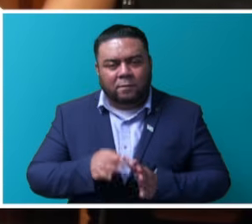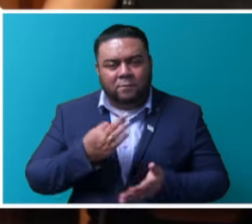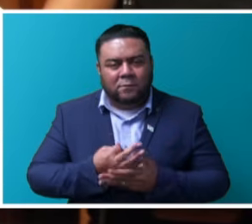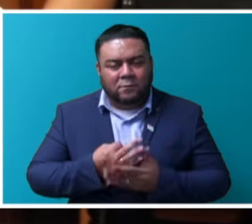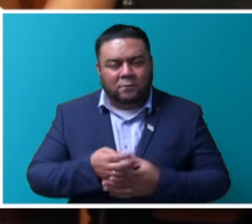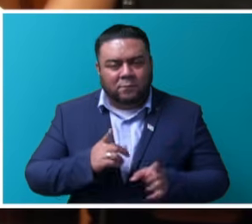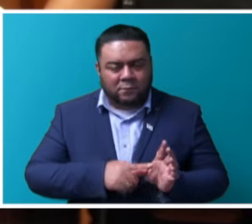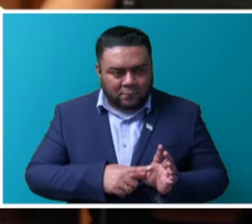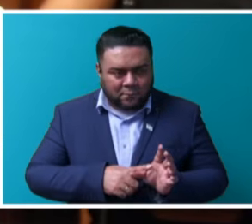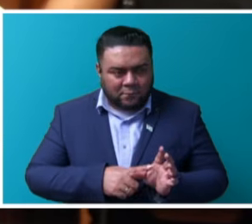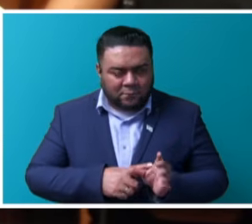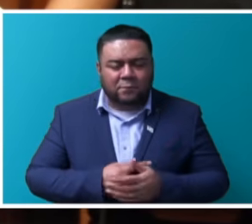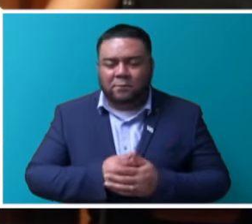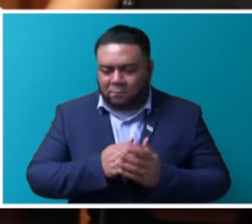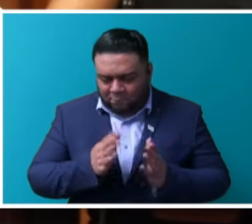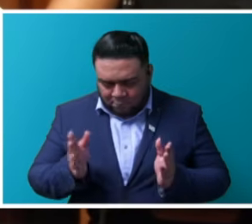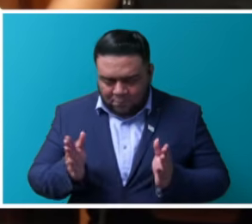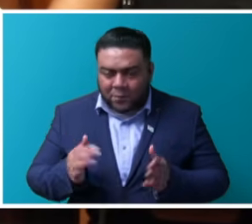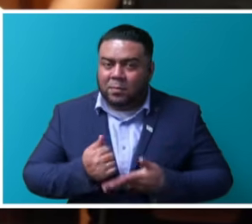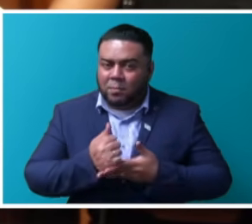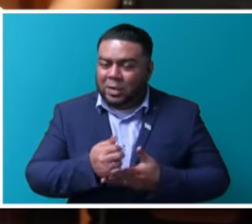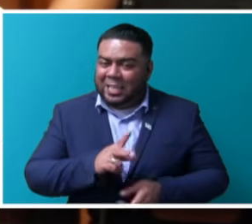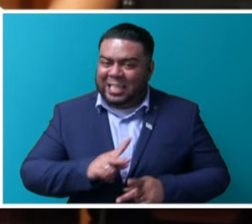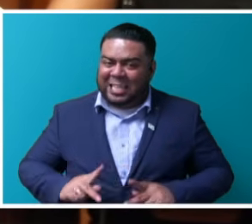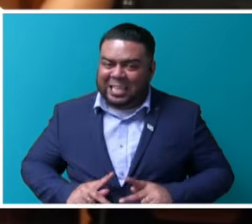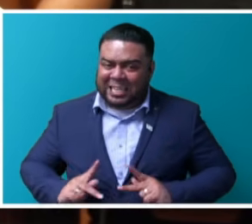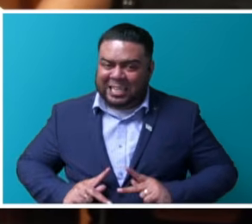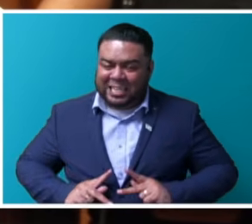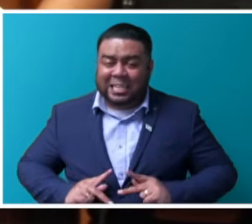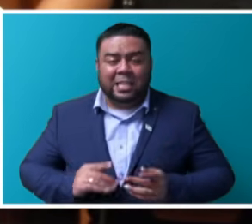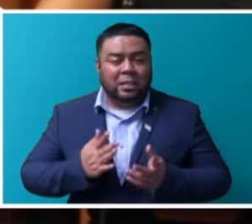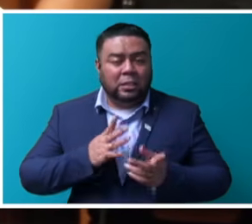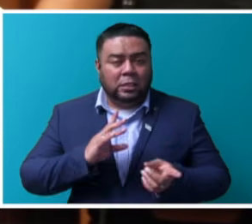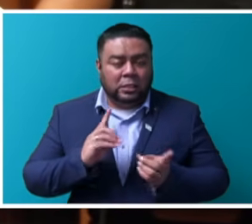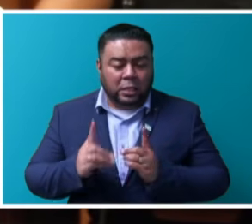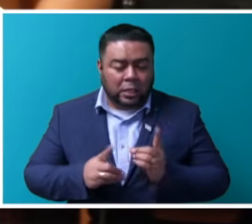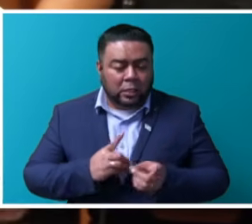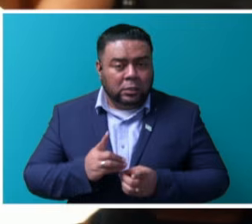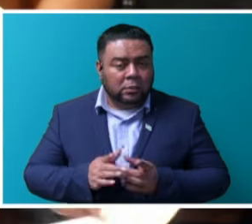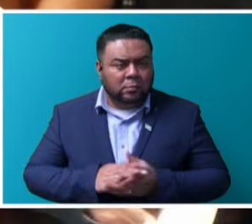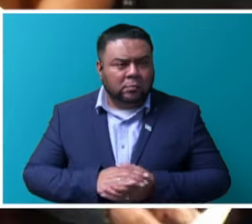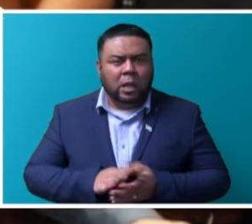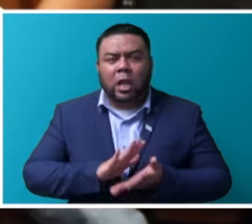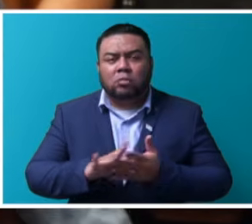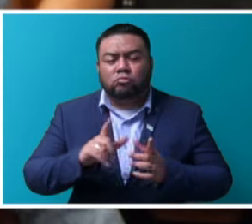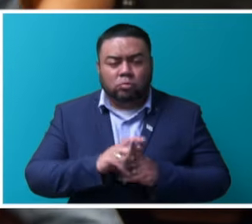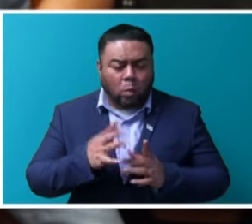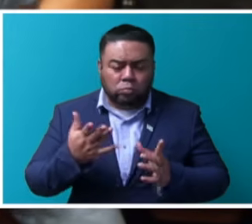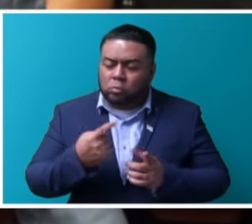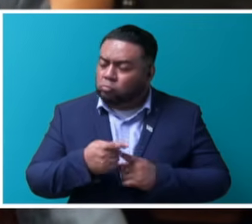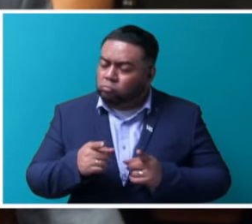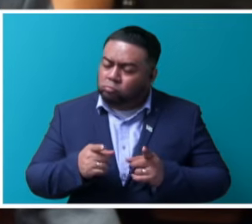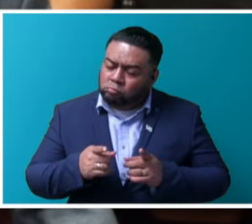abuse in the system. We are supporting kidney dialysis with an increased subsidy of $4.7 million to cater for the increased demand at private